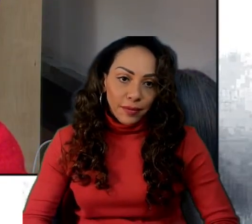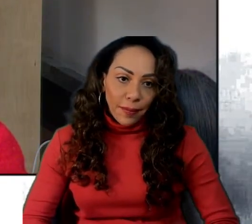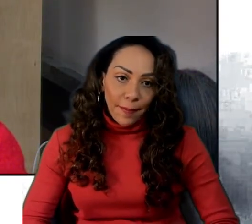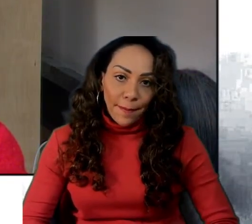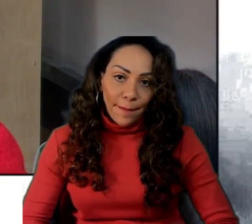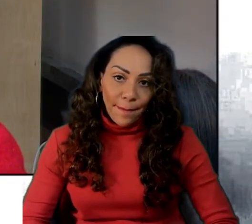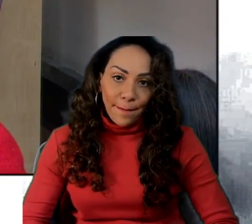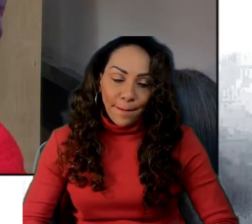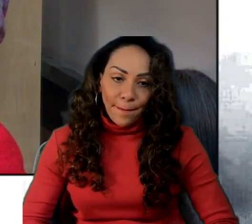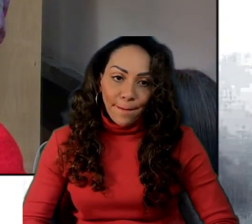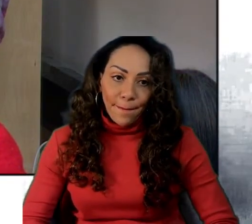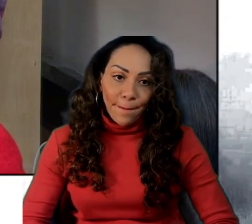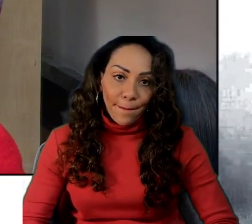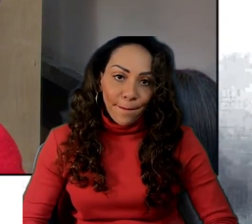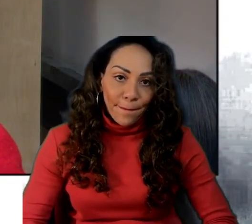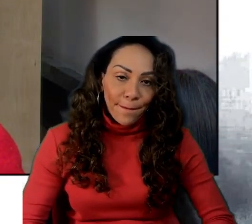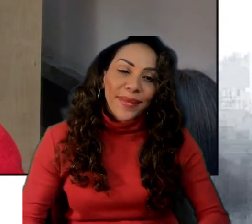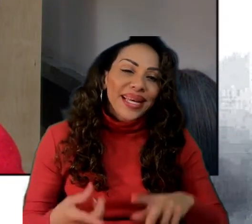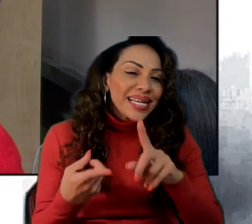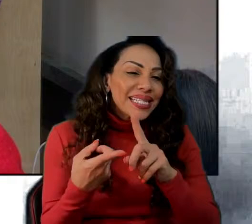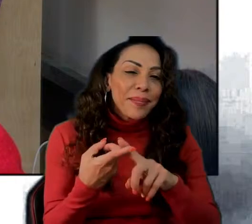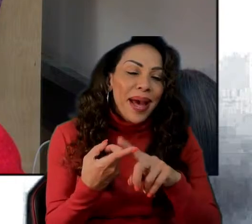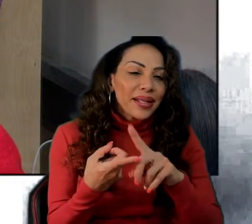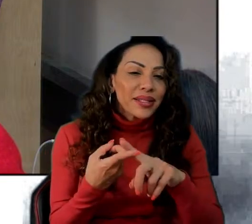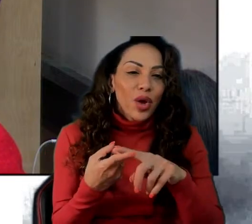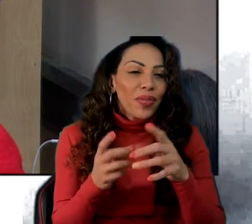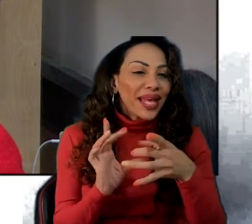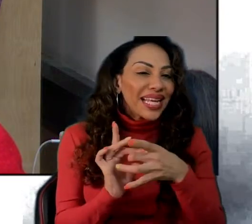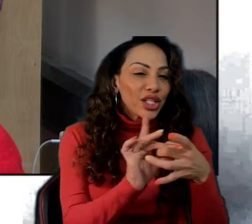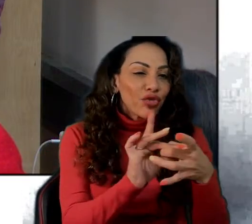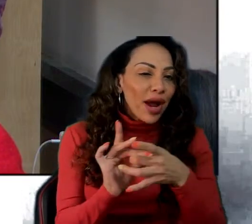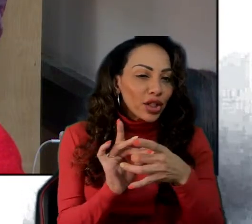actual interaction worked, so we